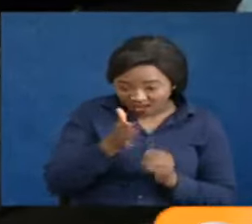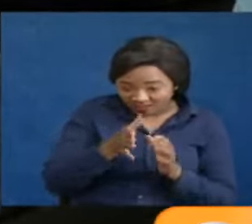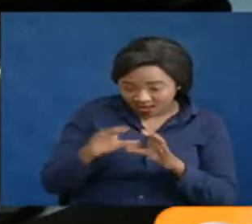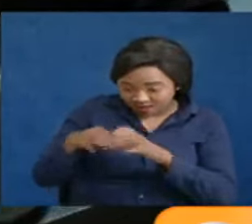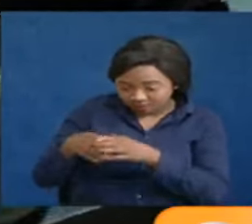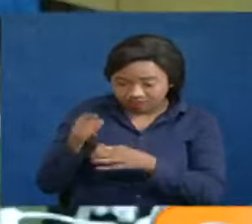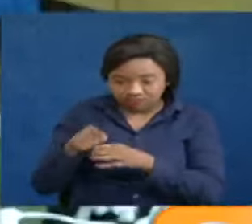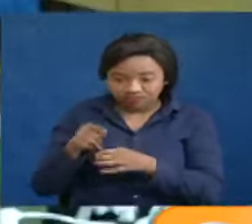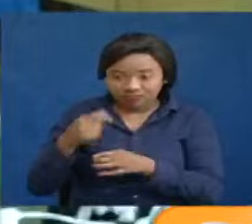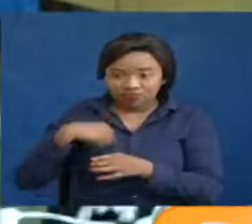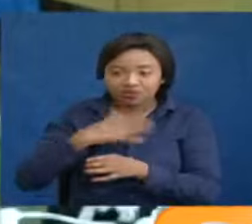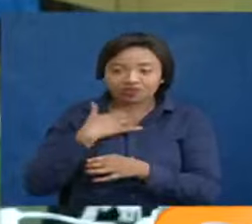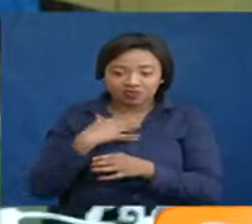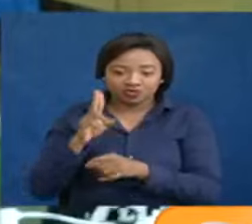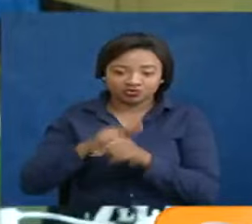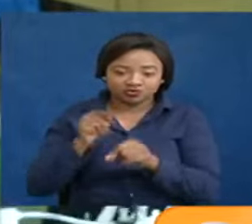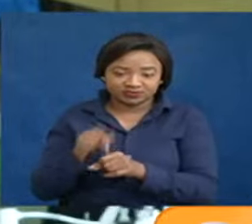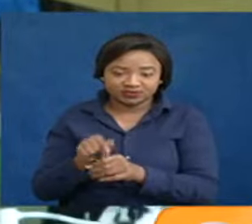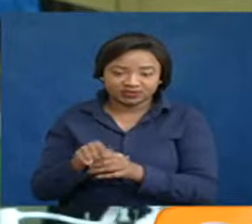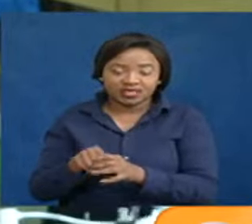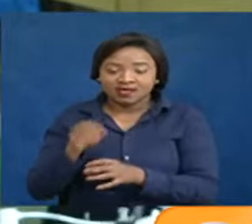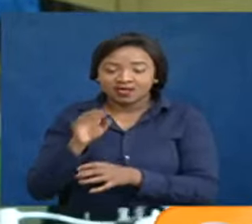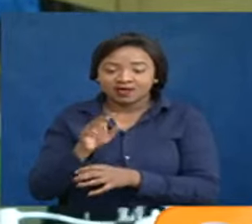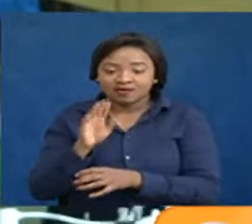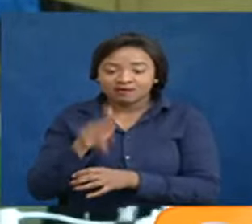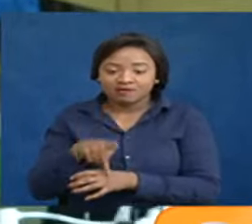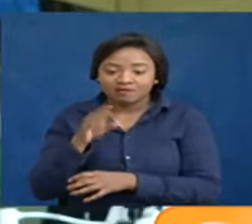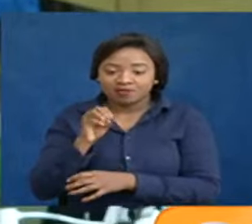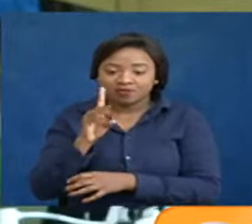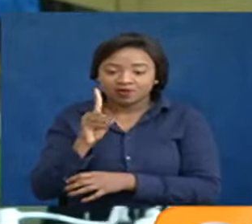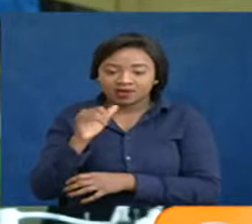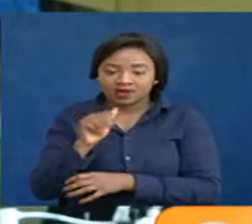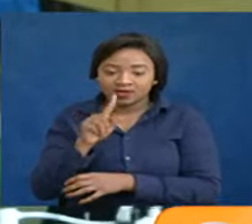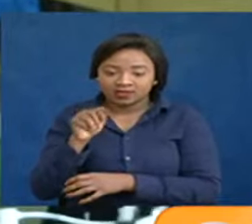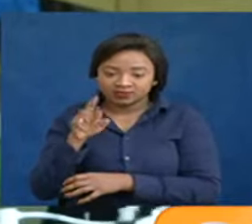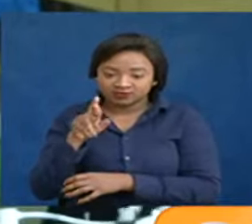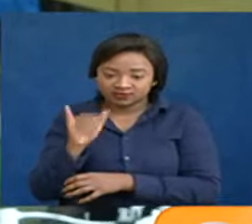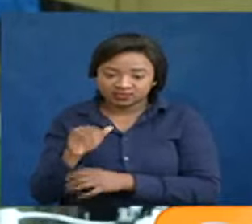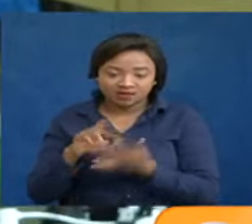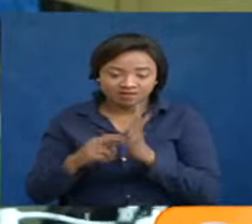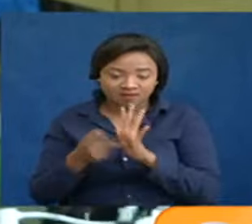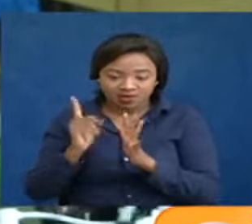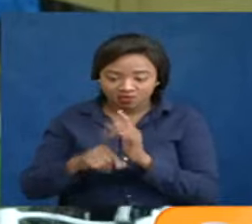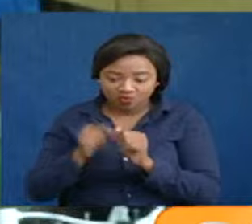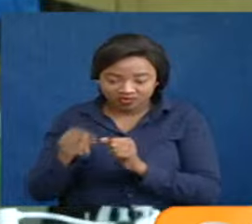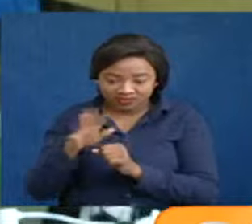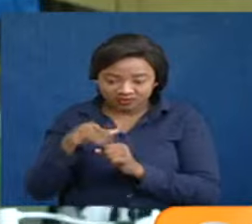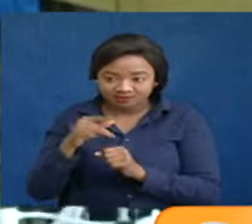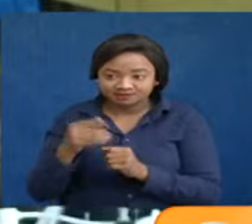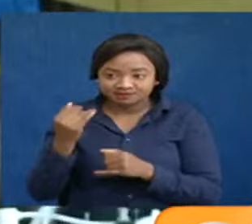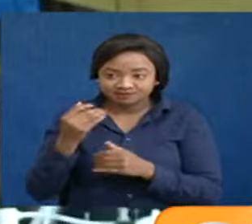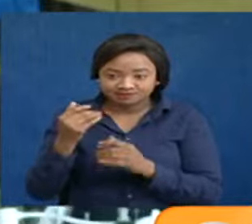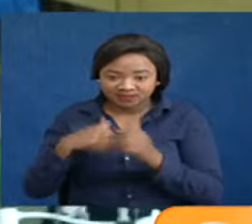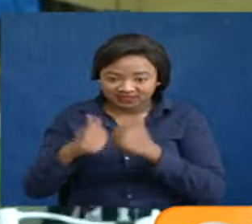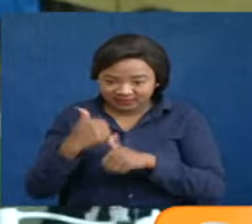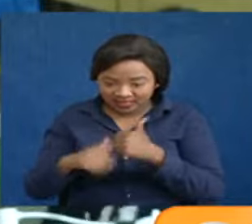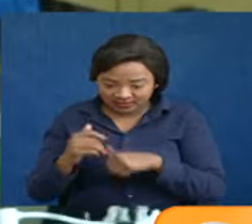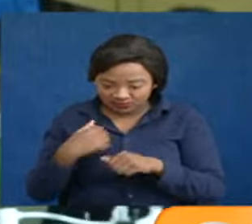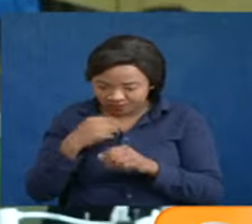called podiatry. So, but podiatry in simple terms is just a field in science that deals with the study